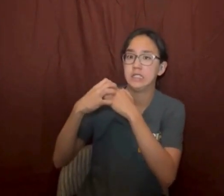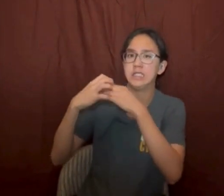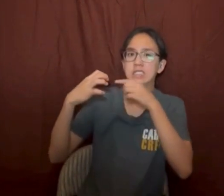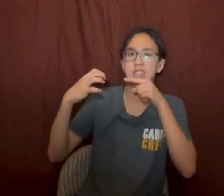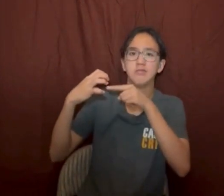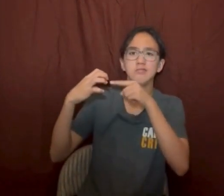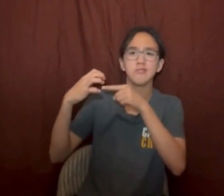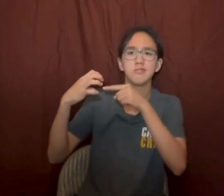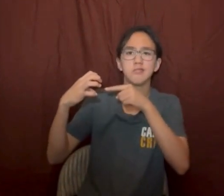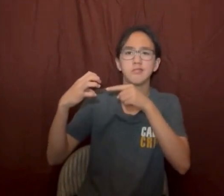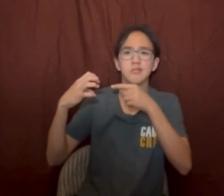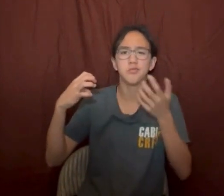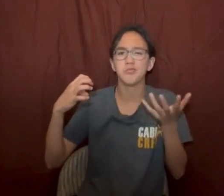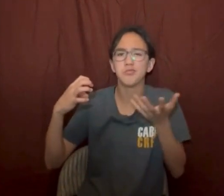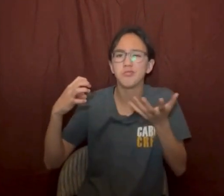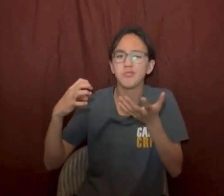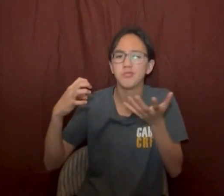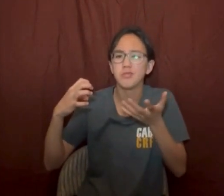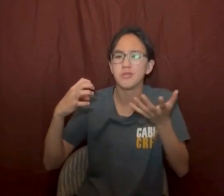By what?